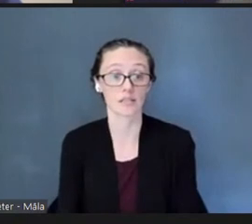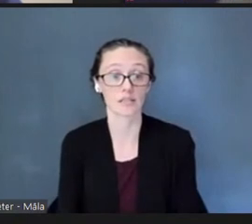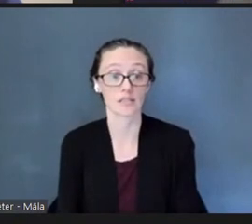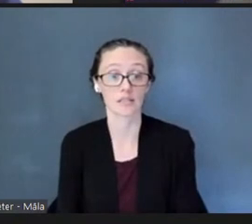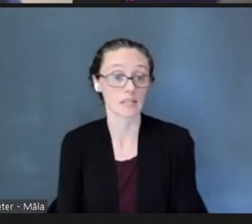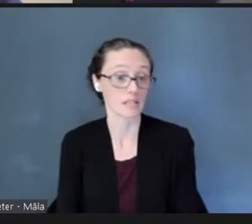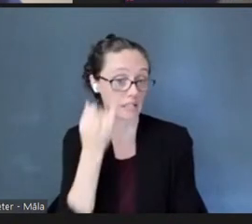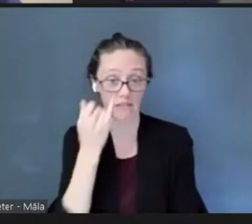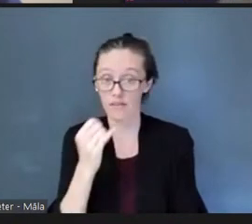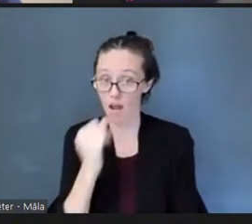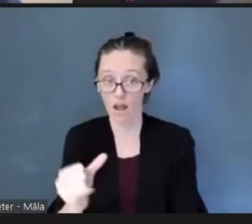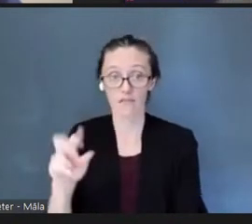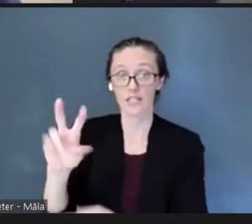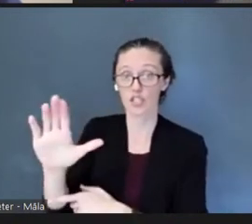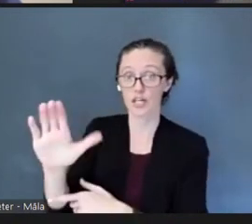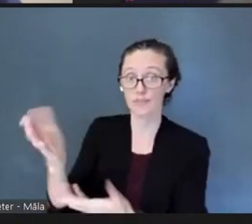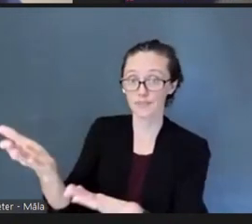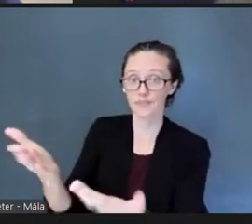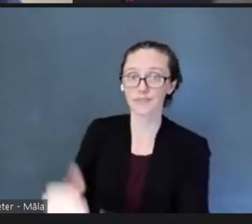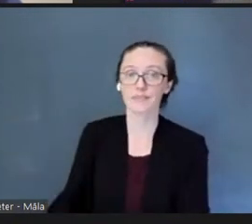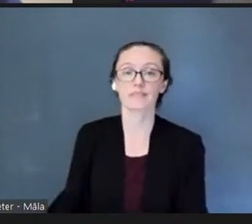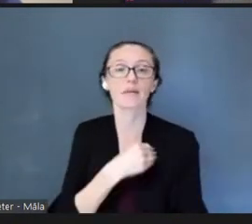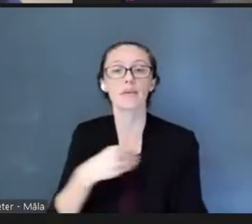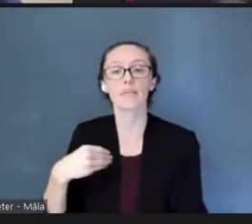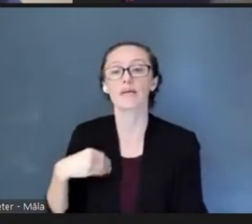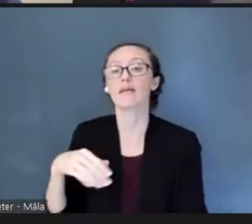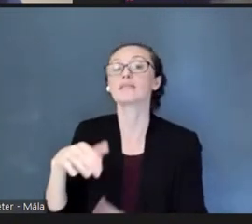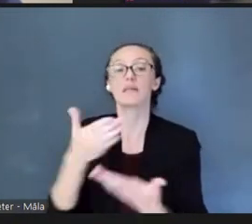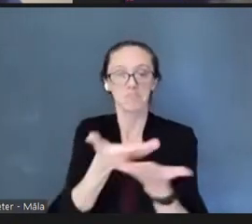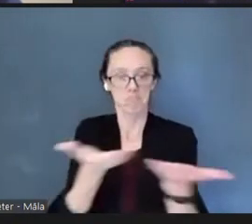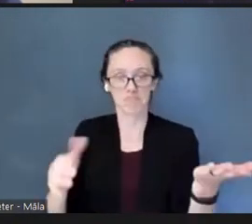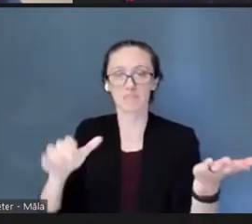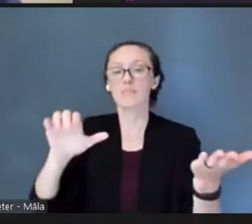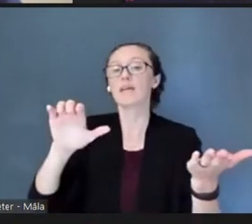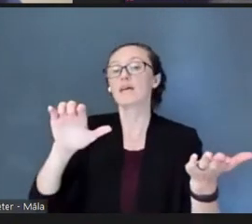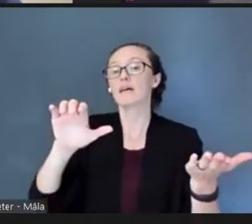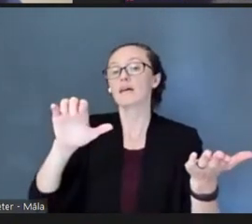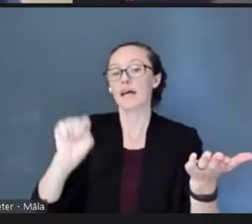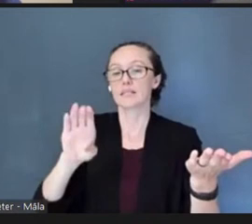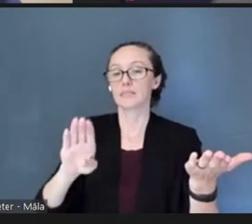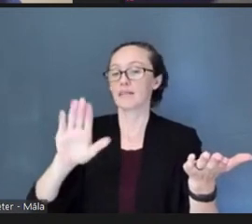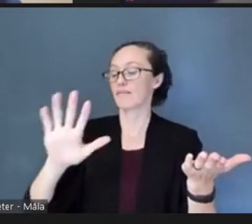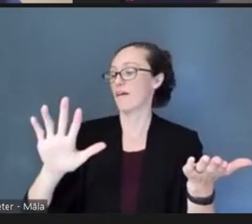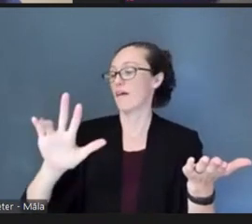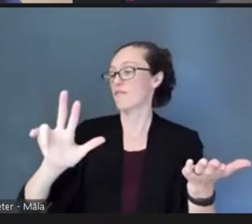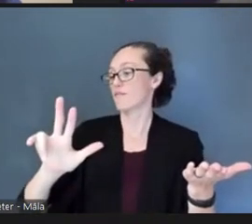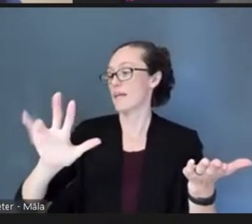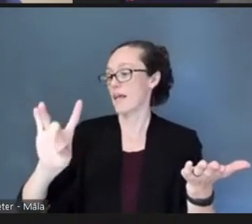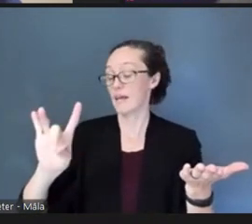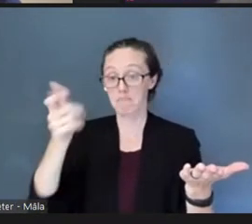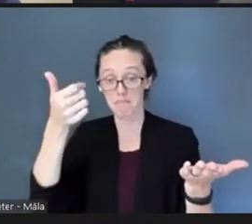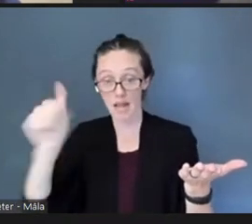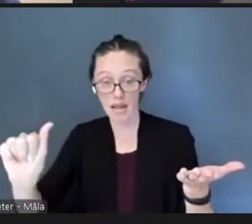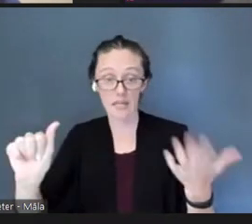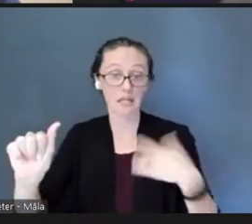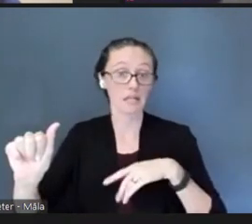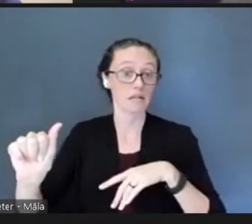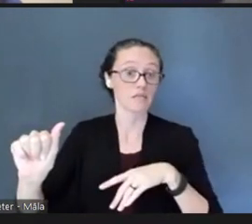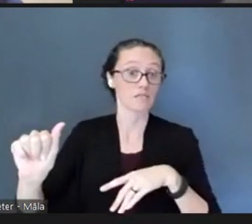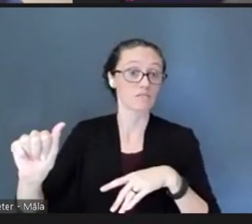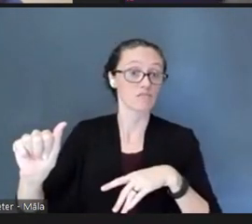If not, Vice Chair. Members, SB 538 as is. Any reservations or opposition?